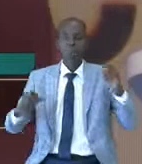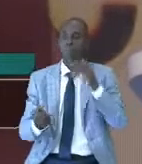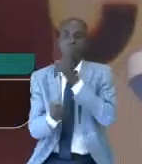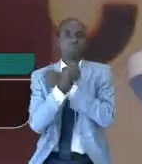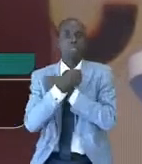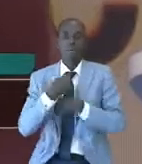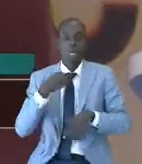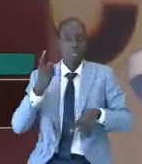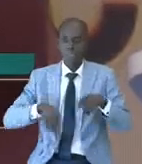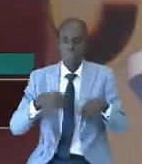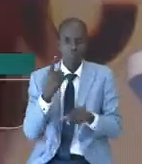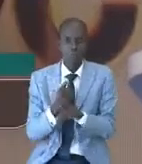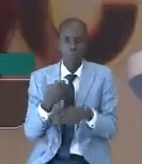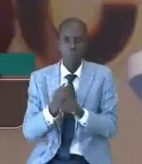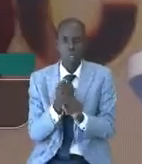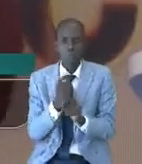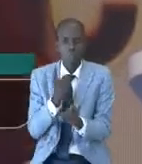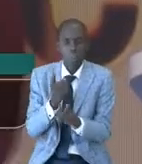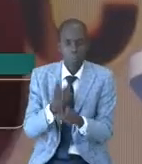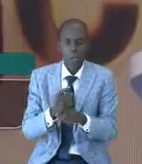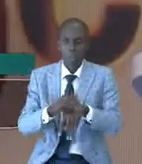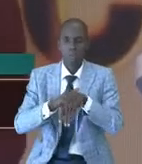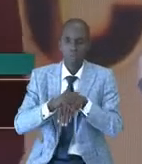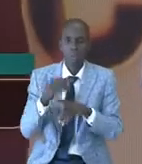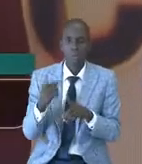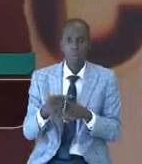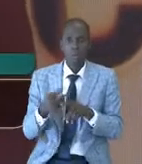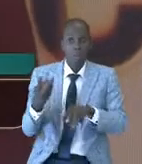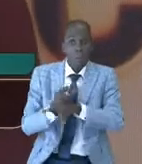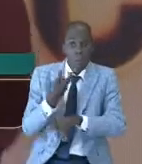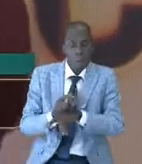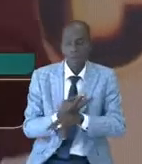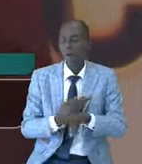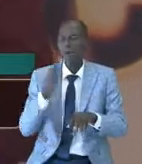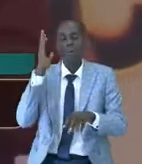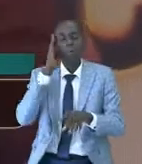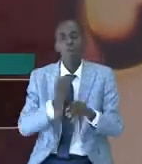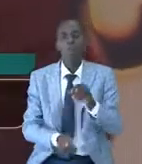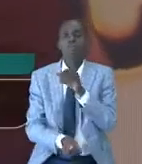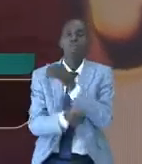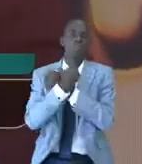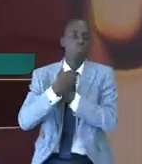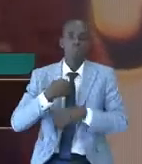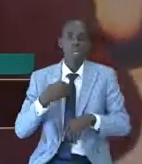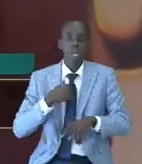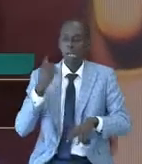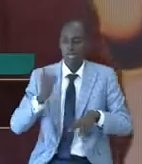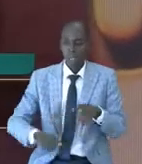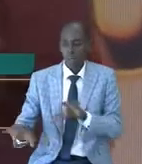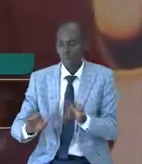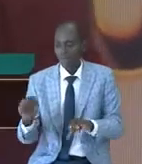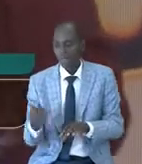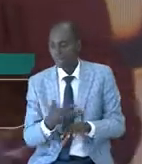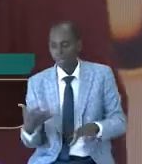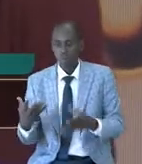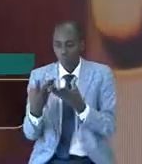up the sentences. Mathematics conquered you, flawed you. You just couldn't put all that equation. They call